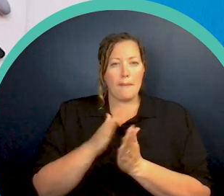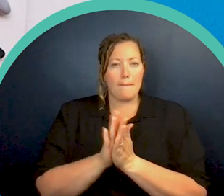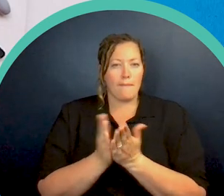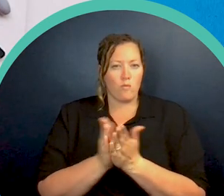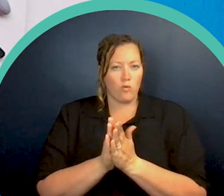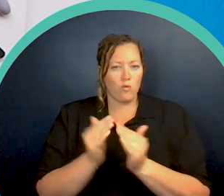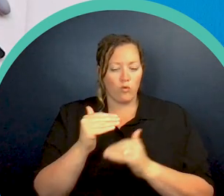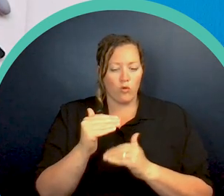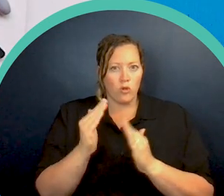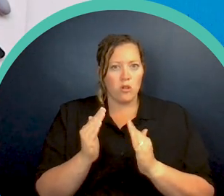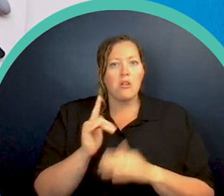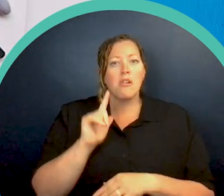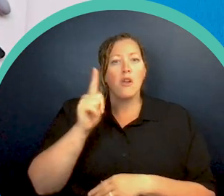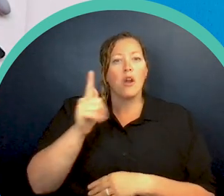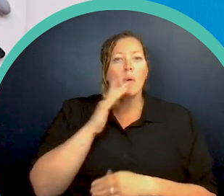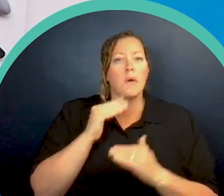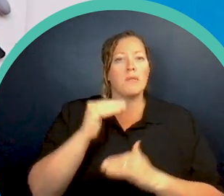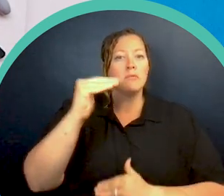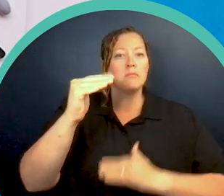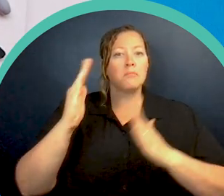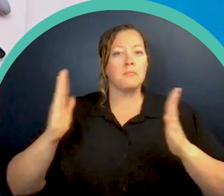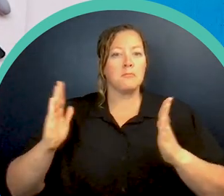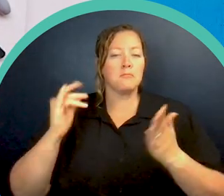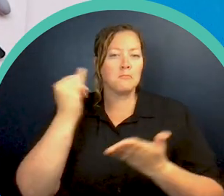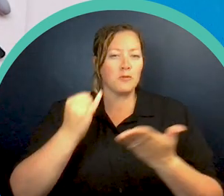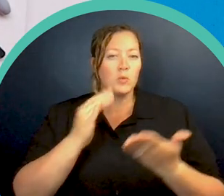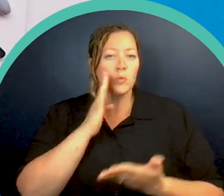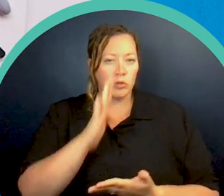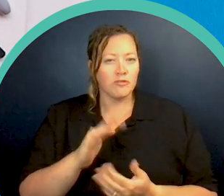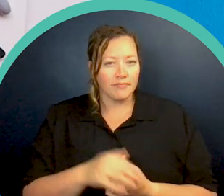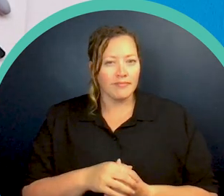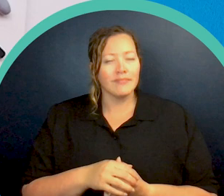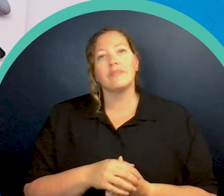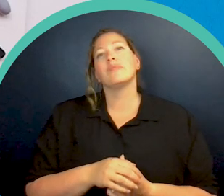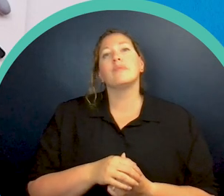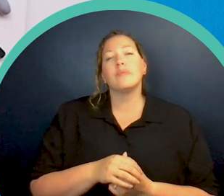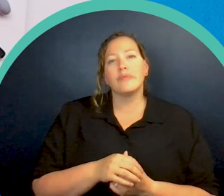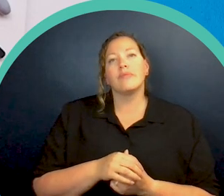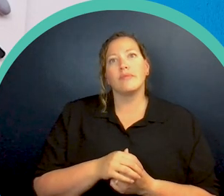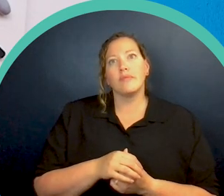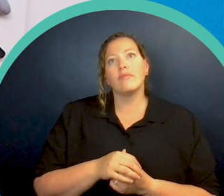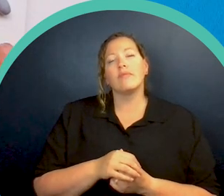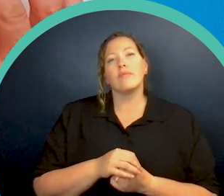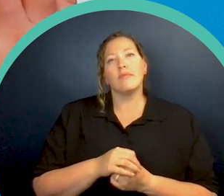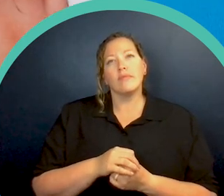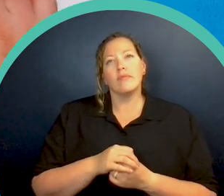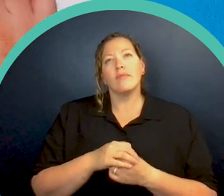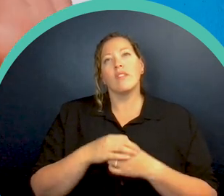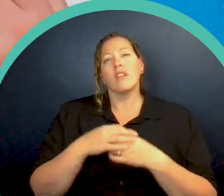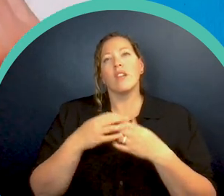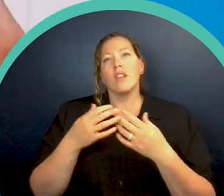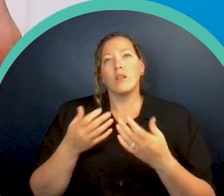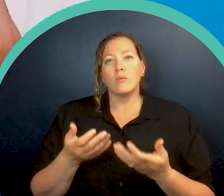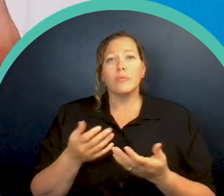my sketchbook here, and then I'm going to move on to a bigger sheet of paper a little bit